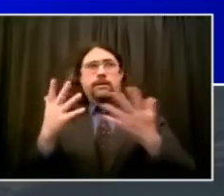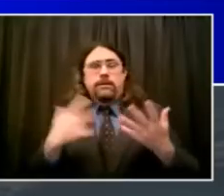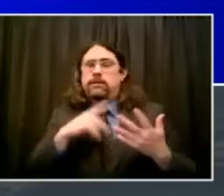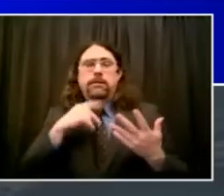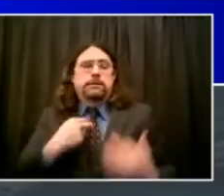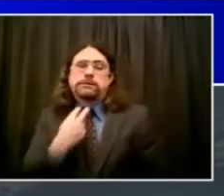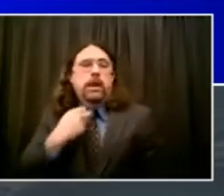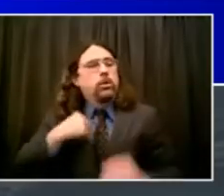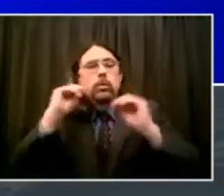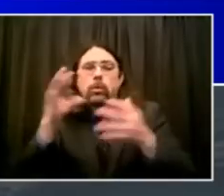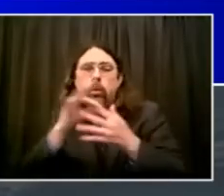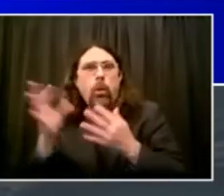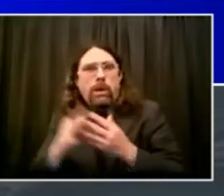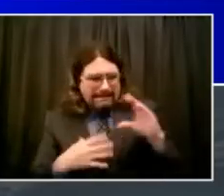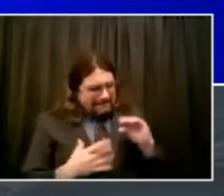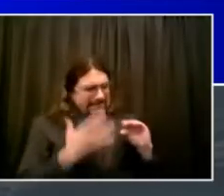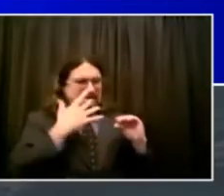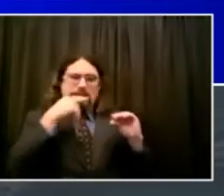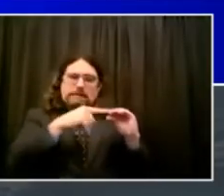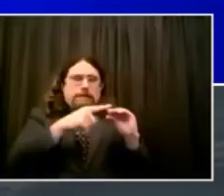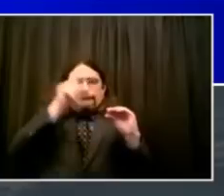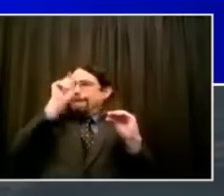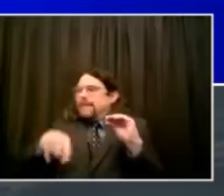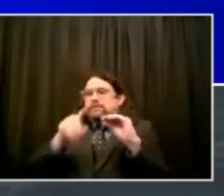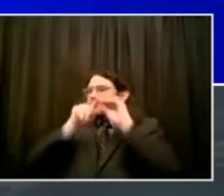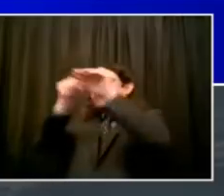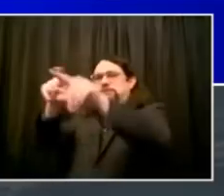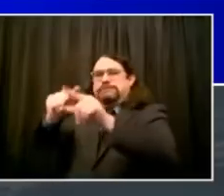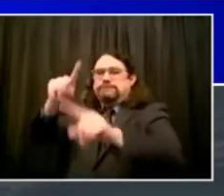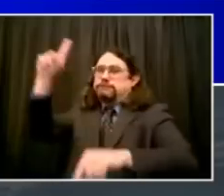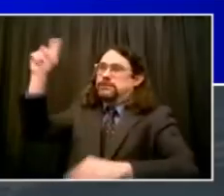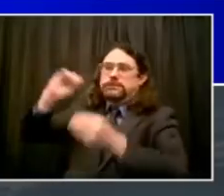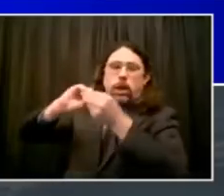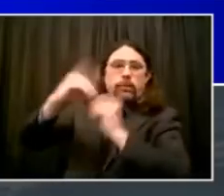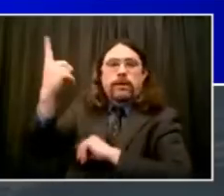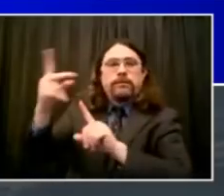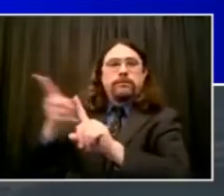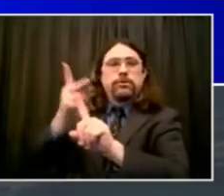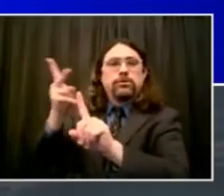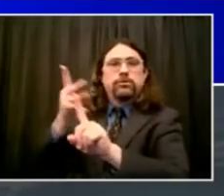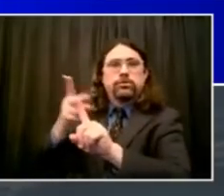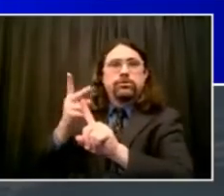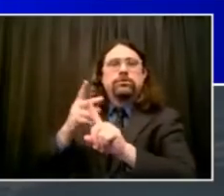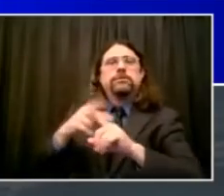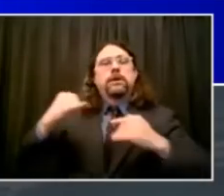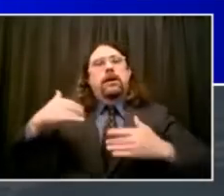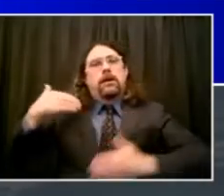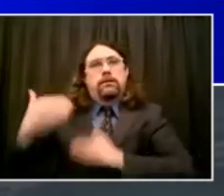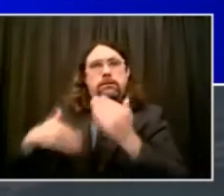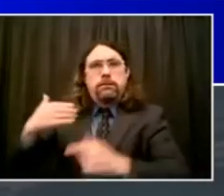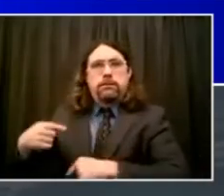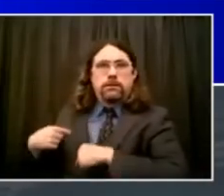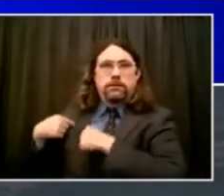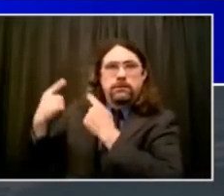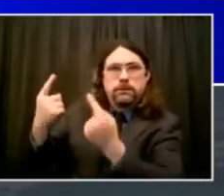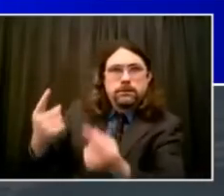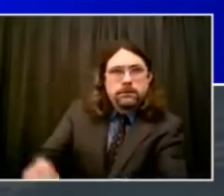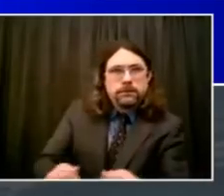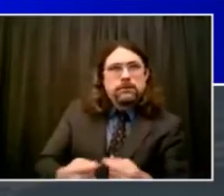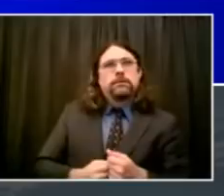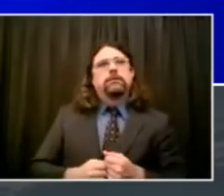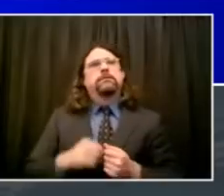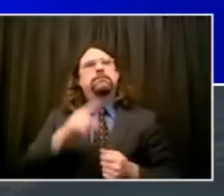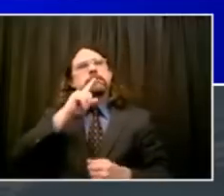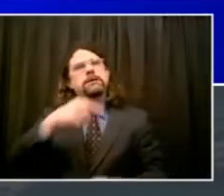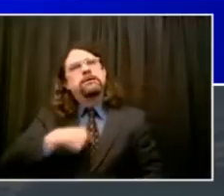emergency management, everyone who bonded together to create a system to get the PPEs we needed.